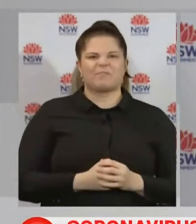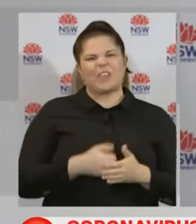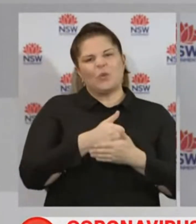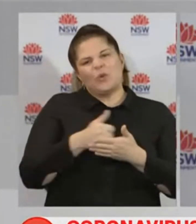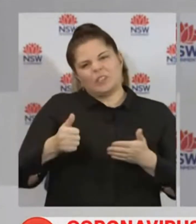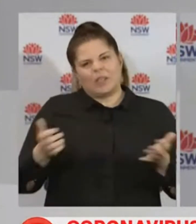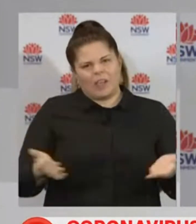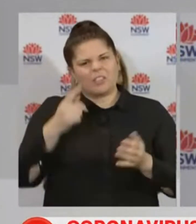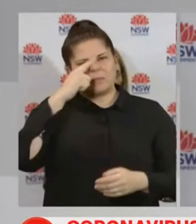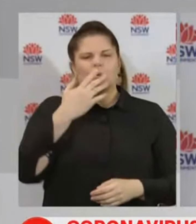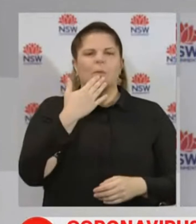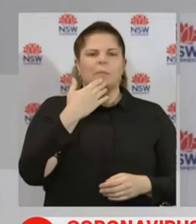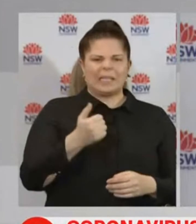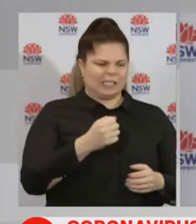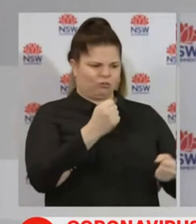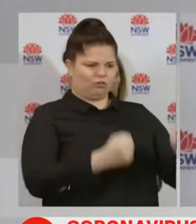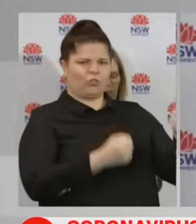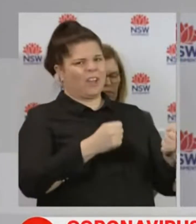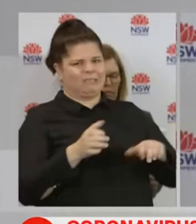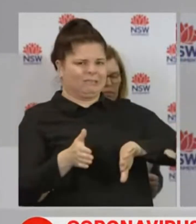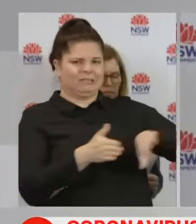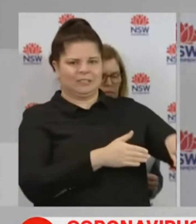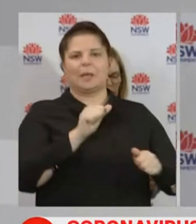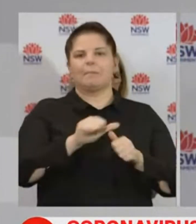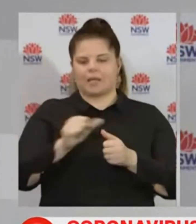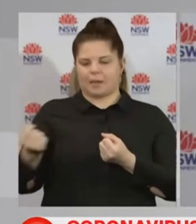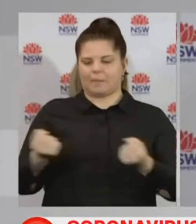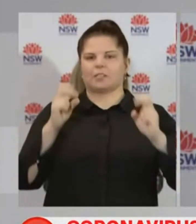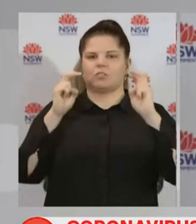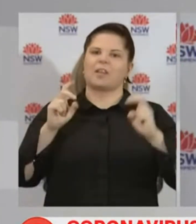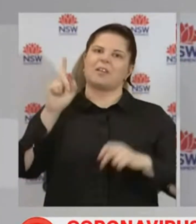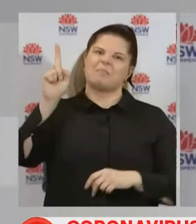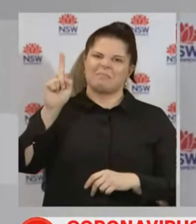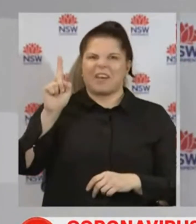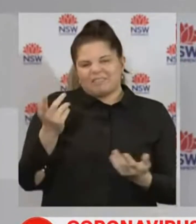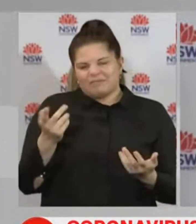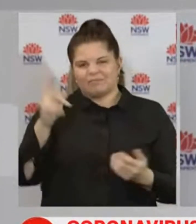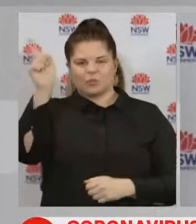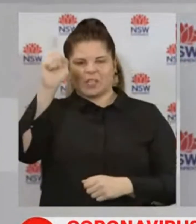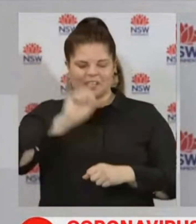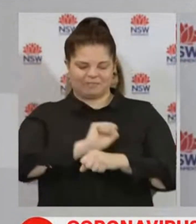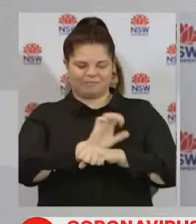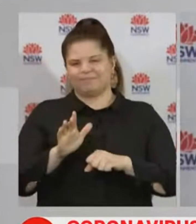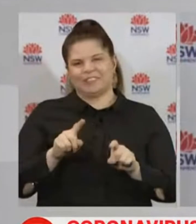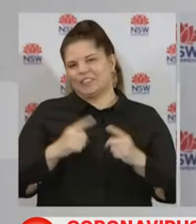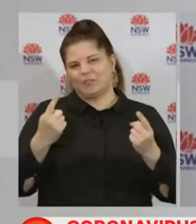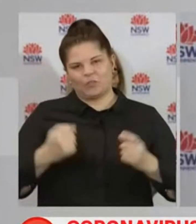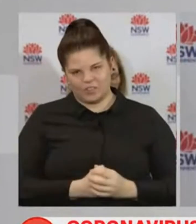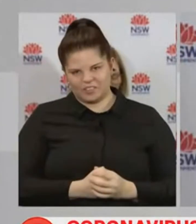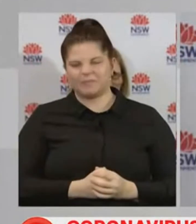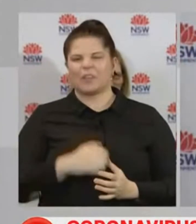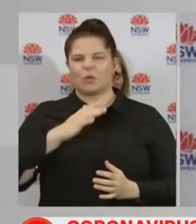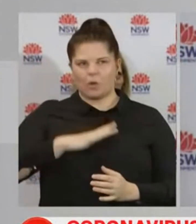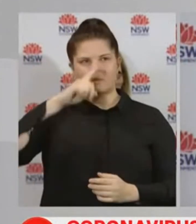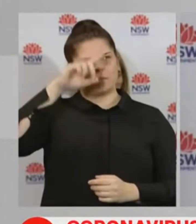public transport, but given the constraints in the peak and the fact that we're exercising social distancing, we do want people to consider different ways to